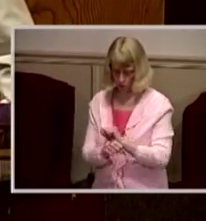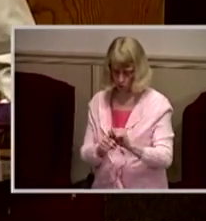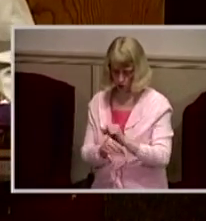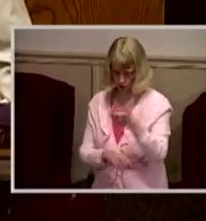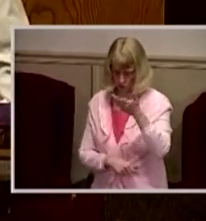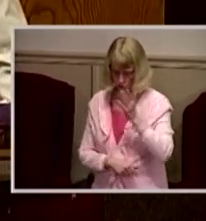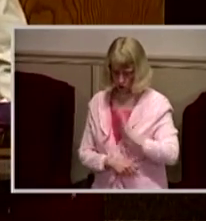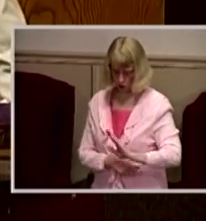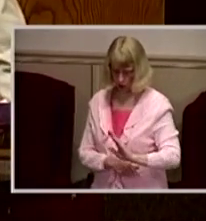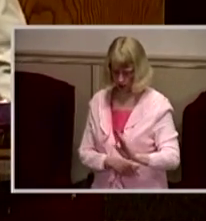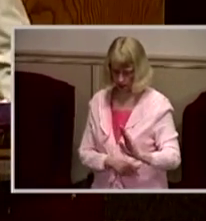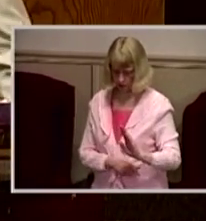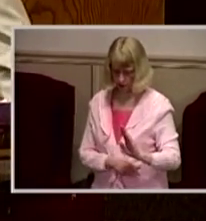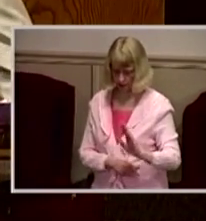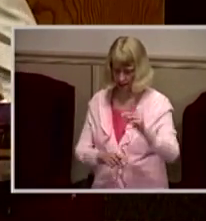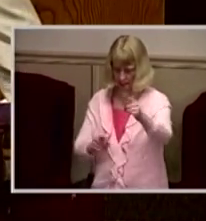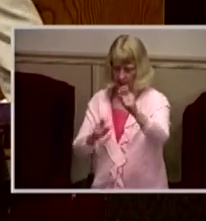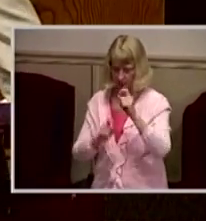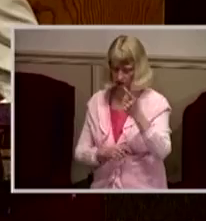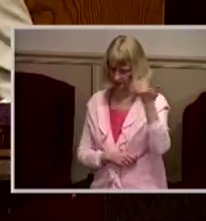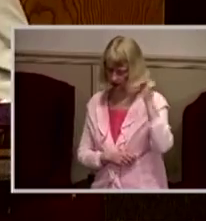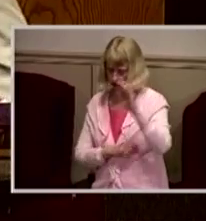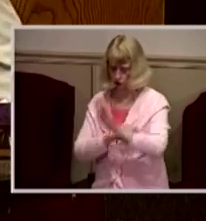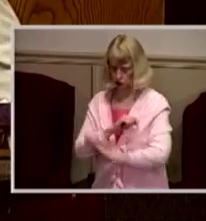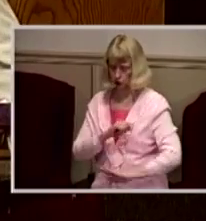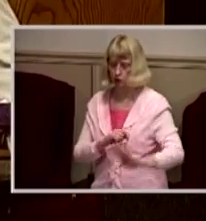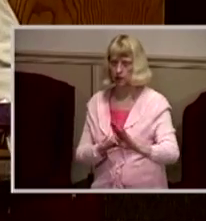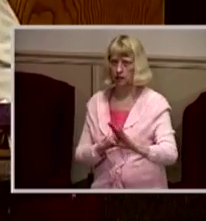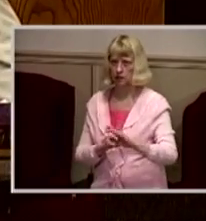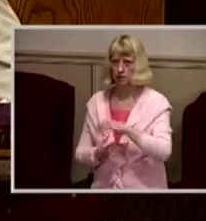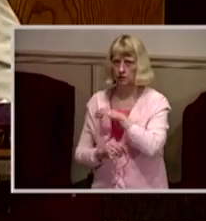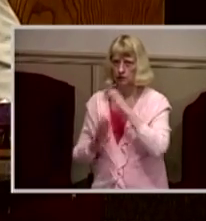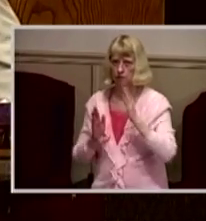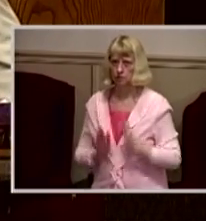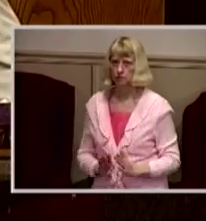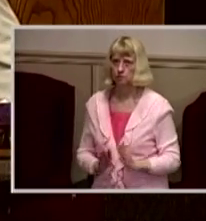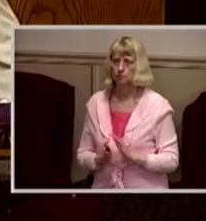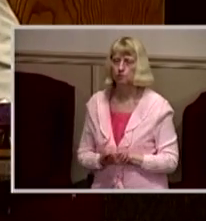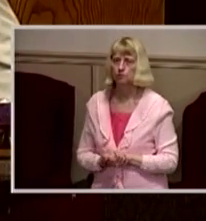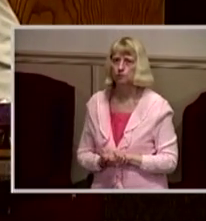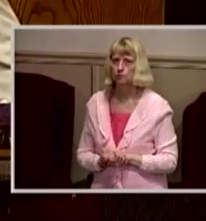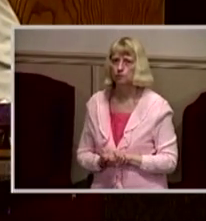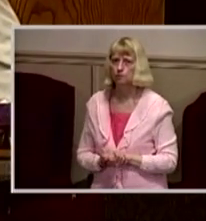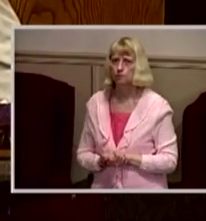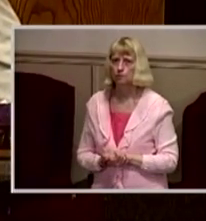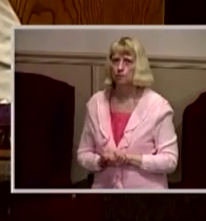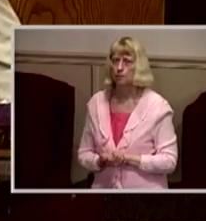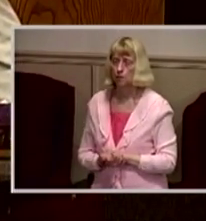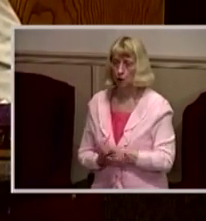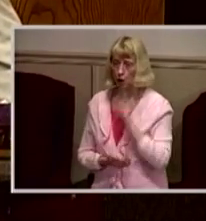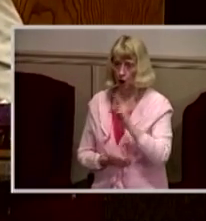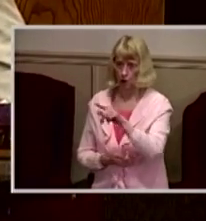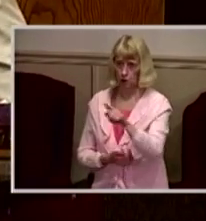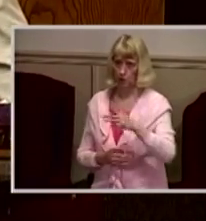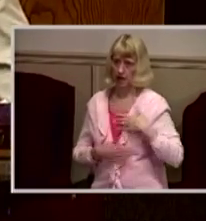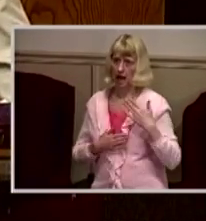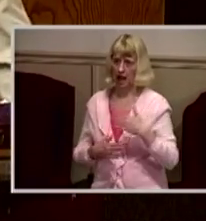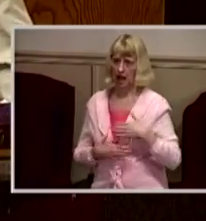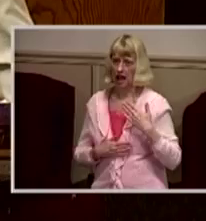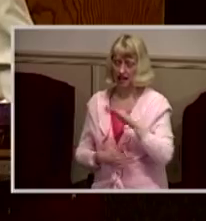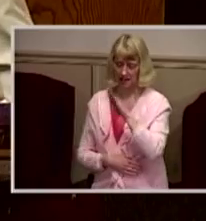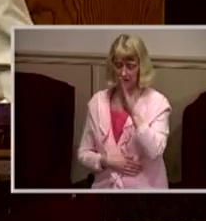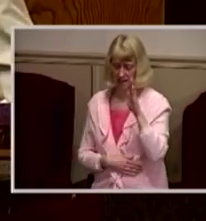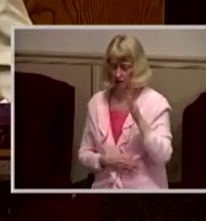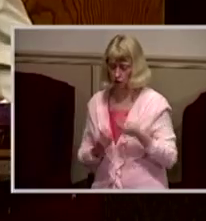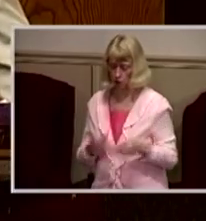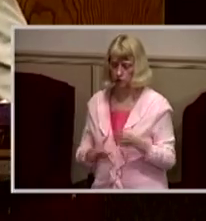of God that gives us eternal security is because of his grace. Aren't you glad that you will never,